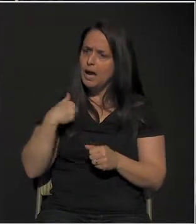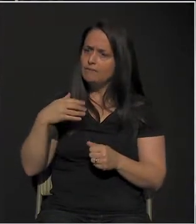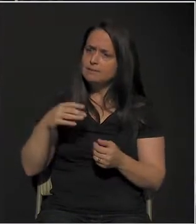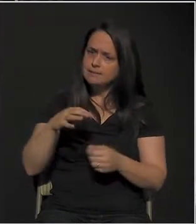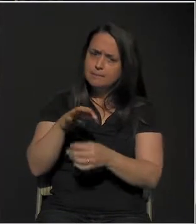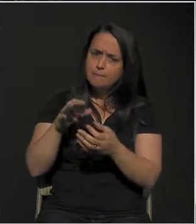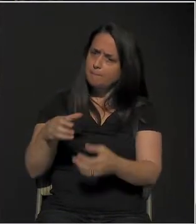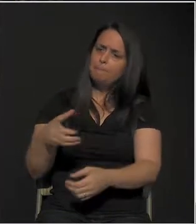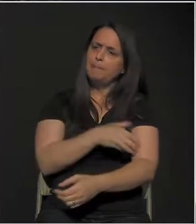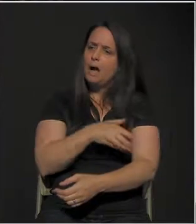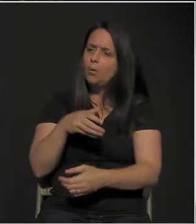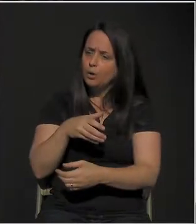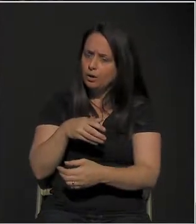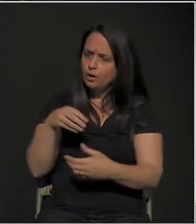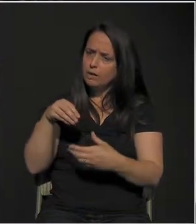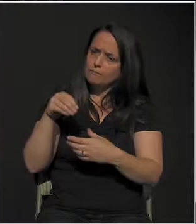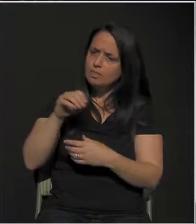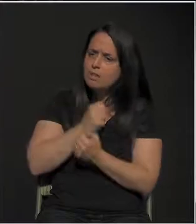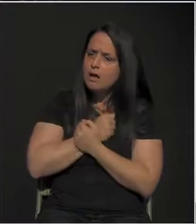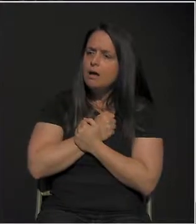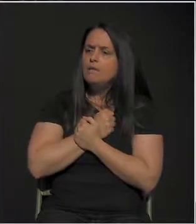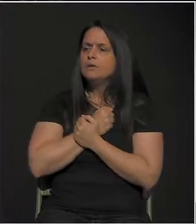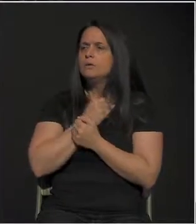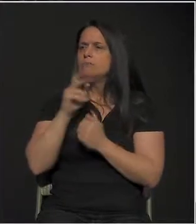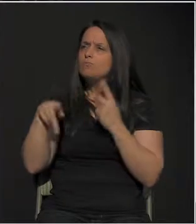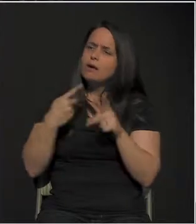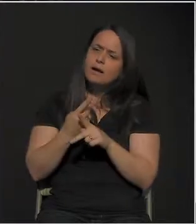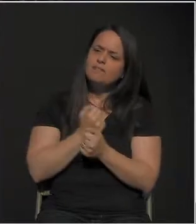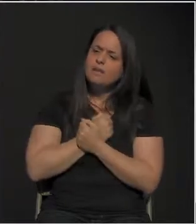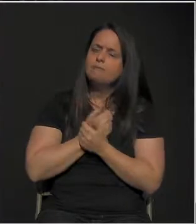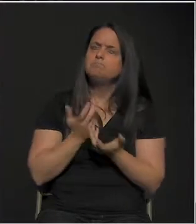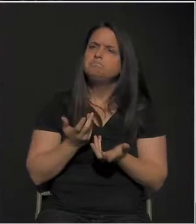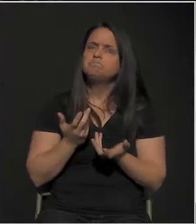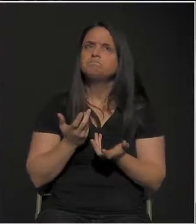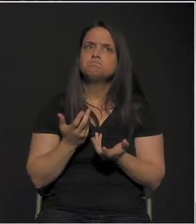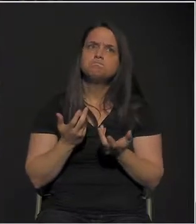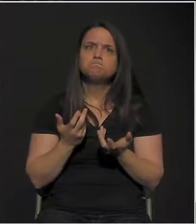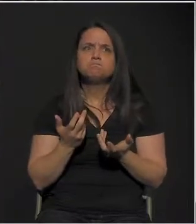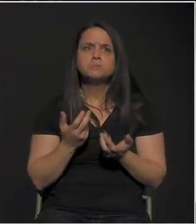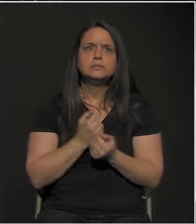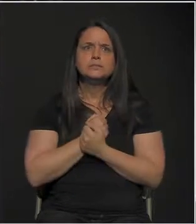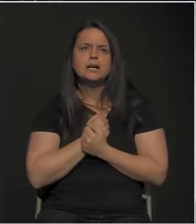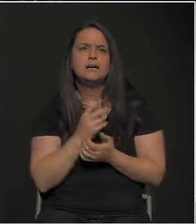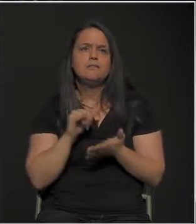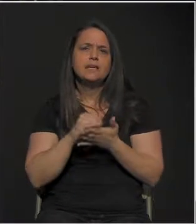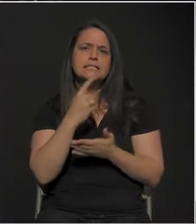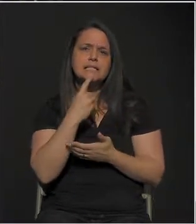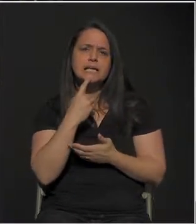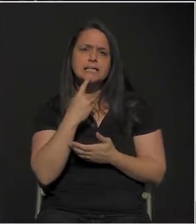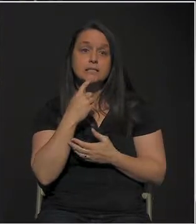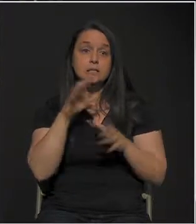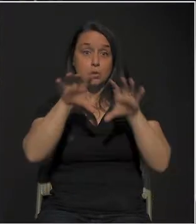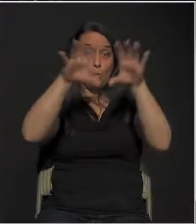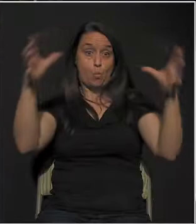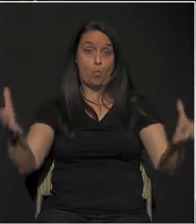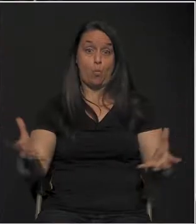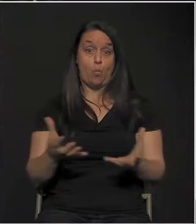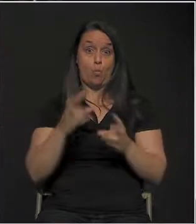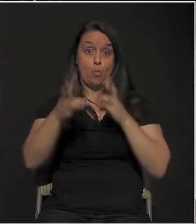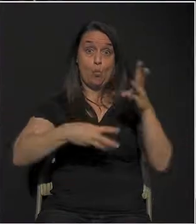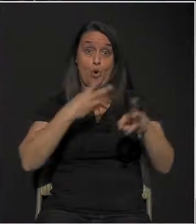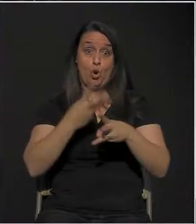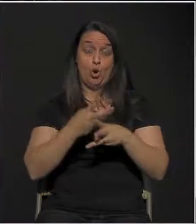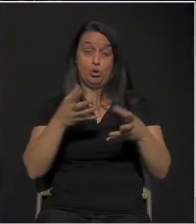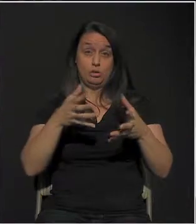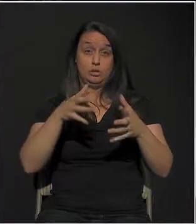you, and it's a power of love. And what kind of love is it? The love that says, here's a world that is